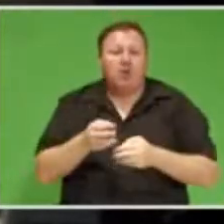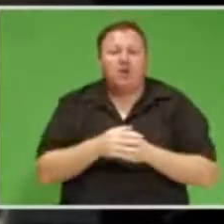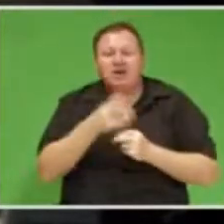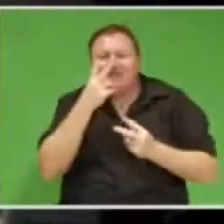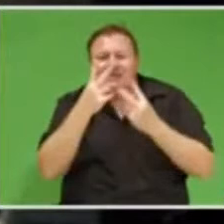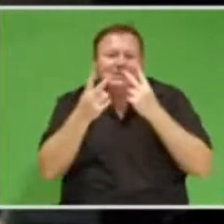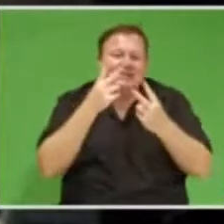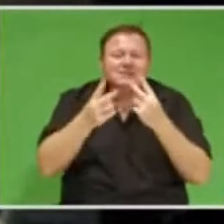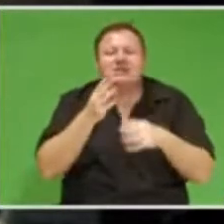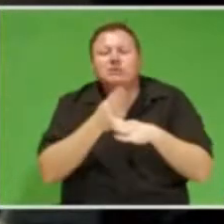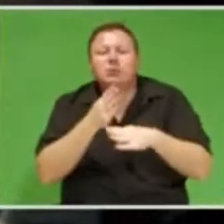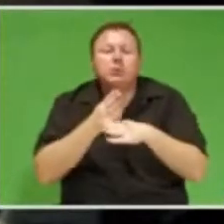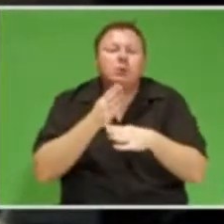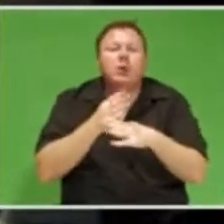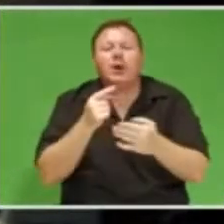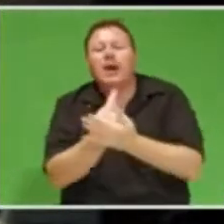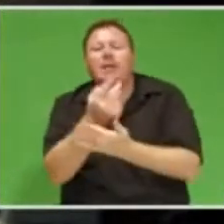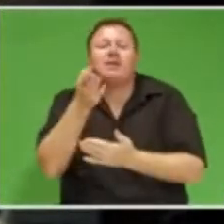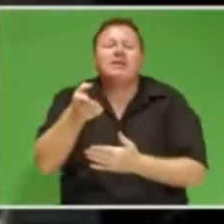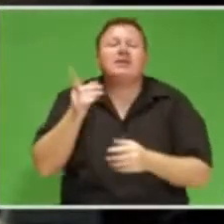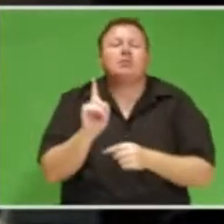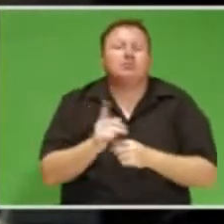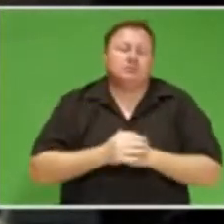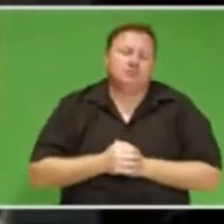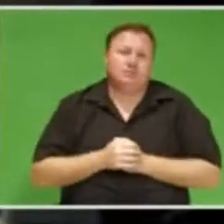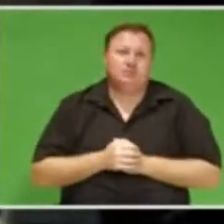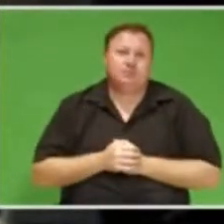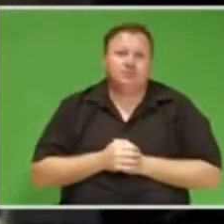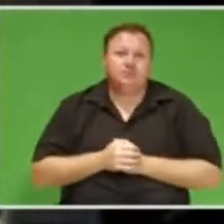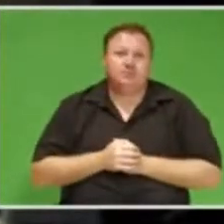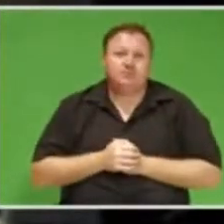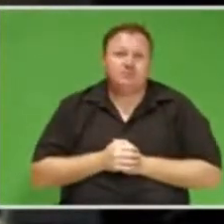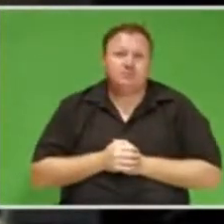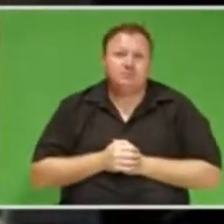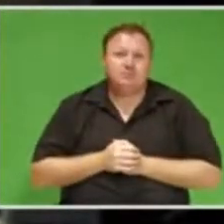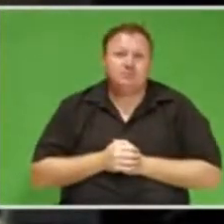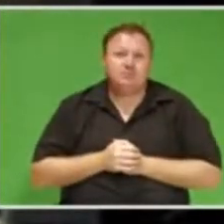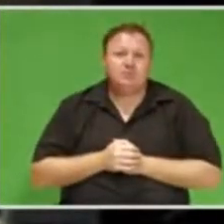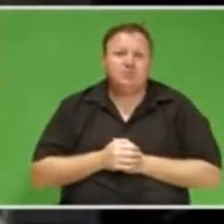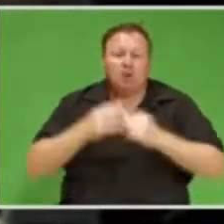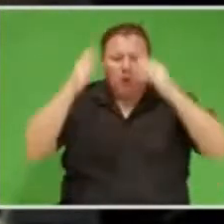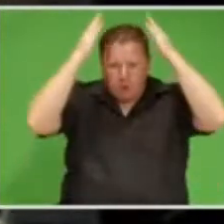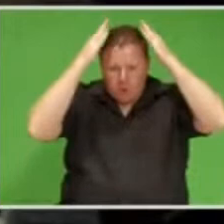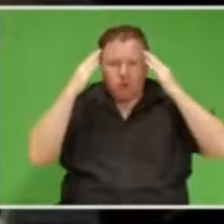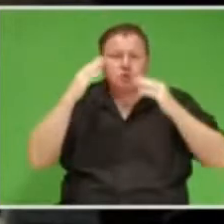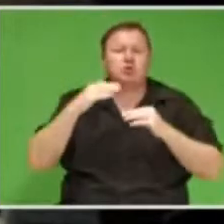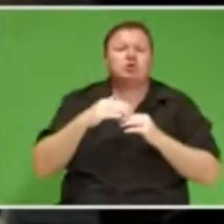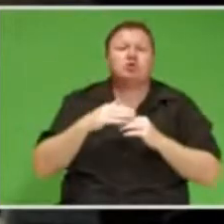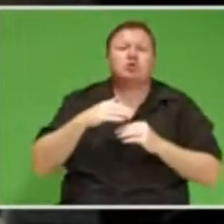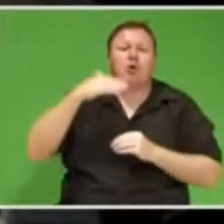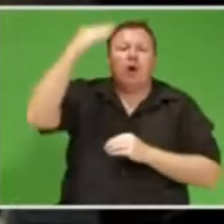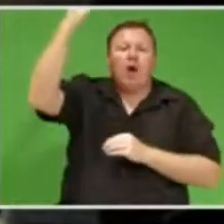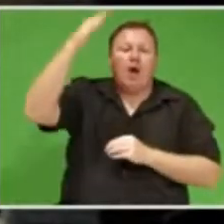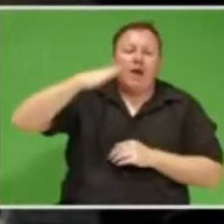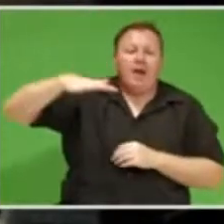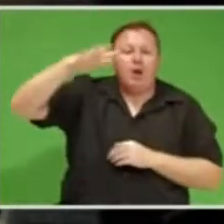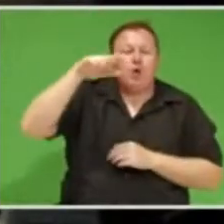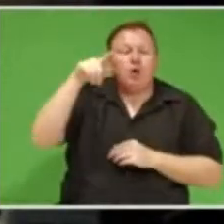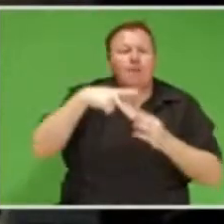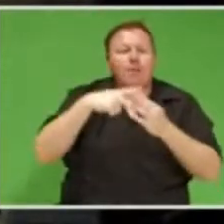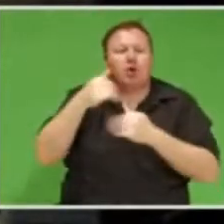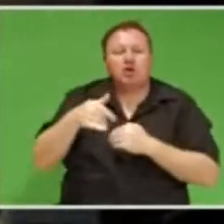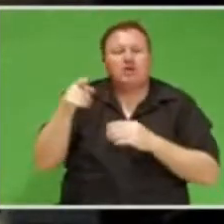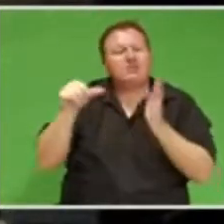works that are underway. The Lesotho Highlands project is critical for